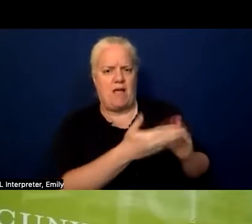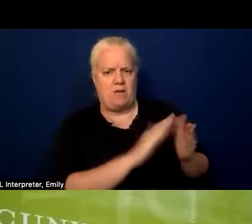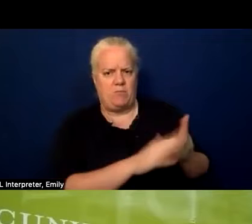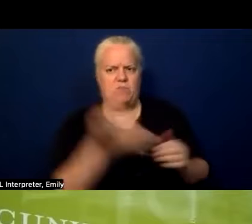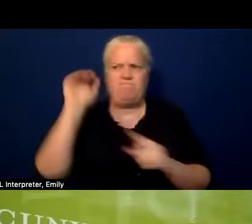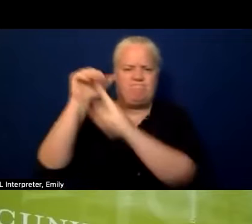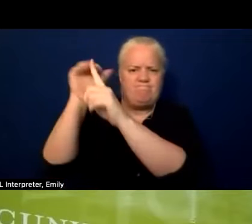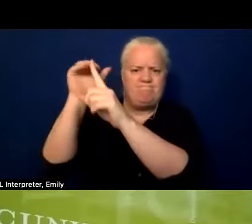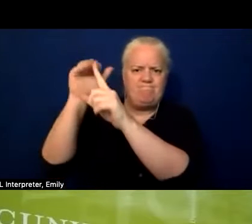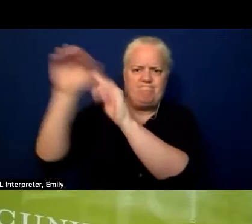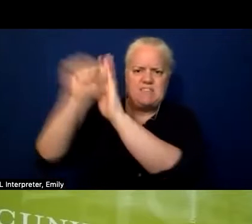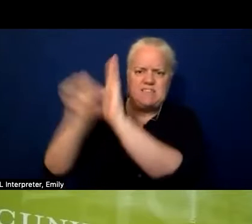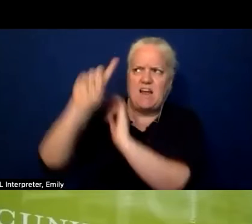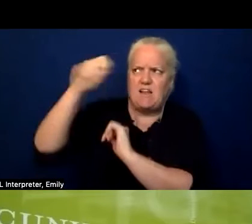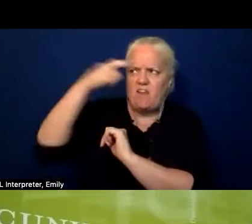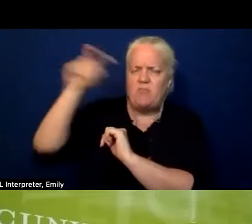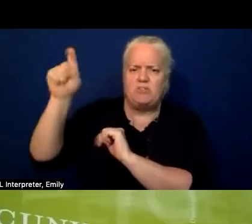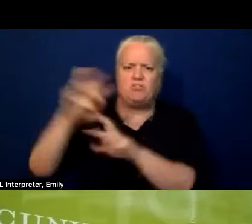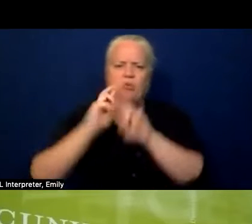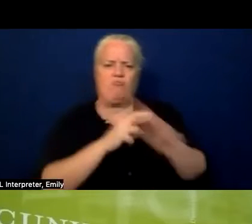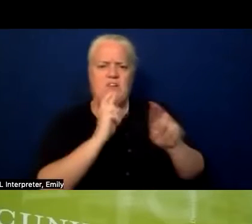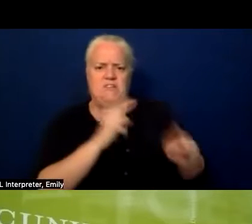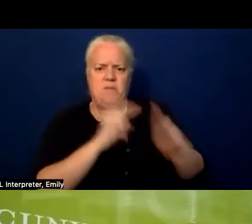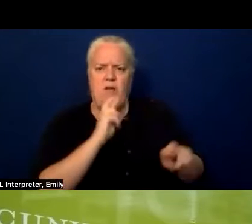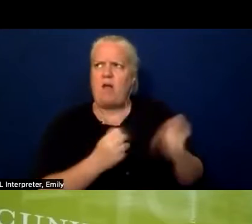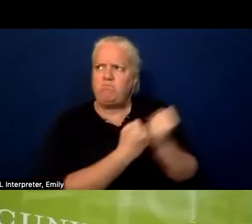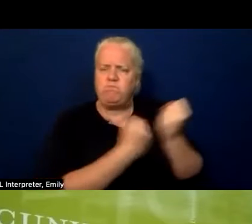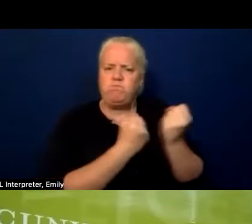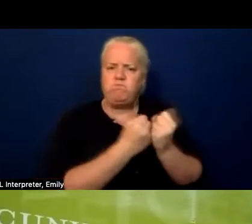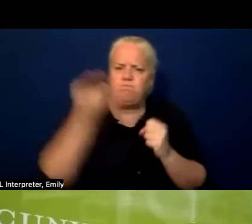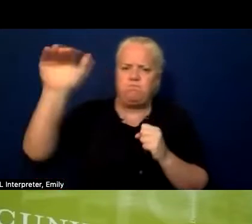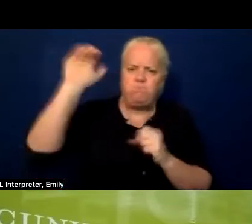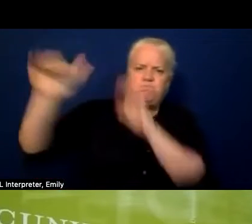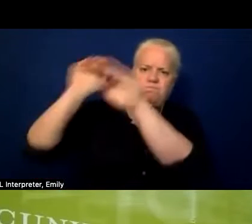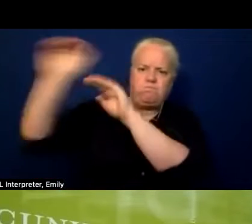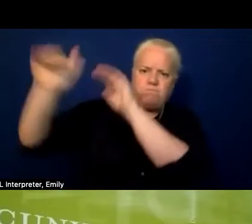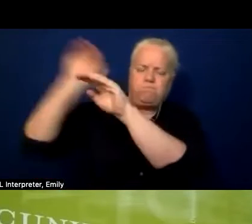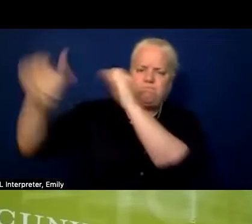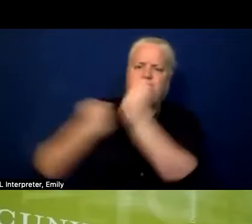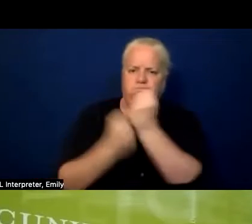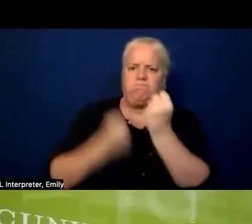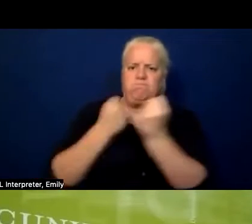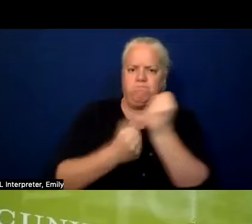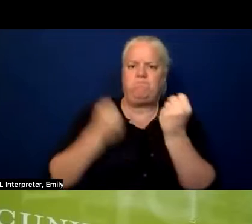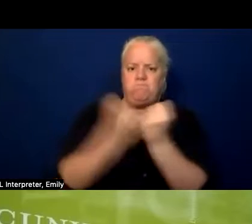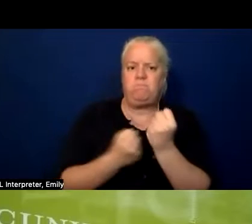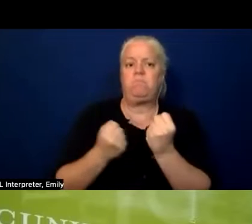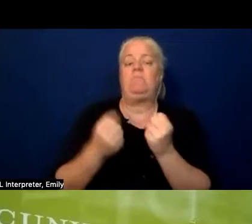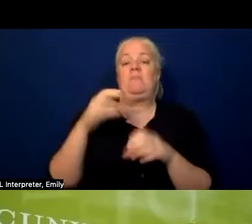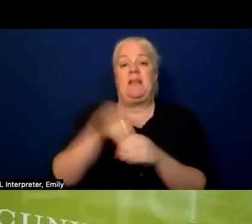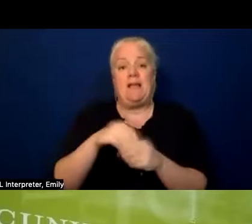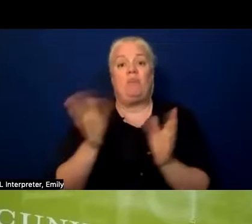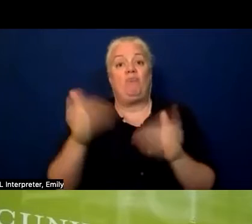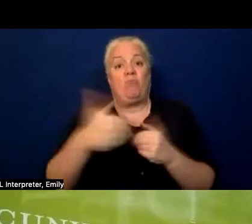and the treatment of those contaminants. And during the course of that advocacy, we sat in rooms with moms and residents